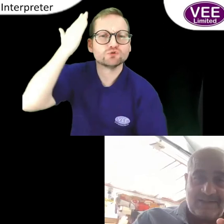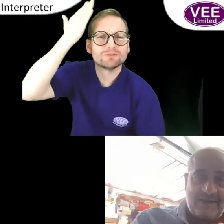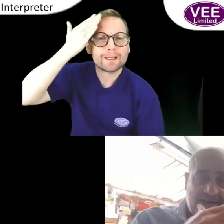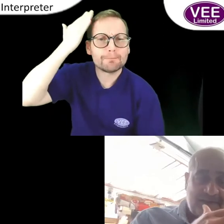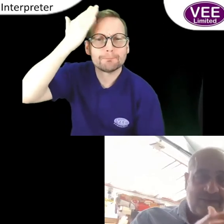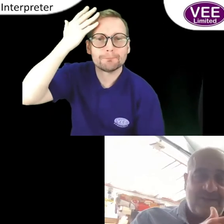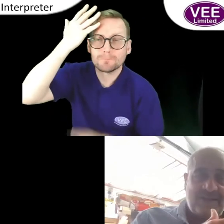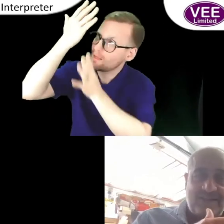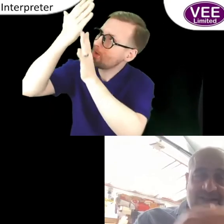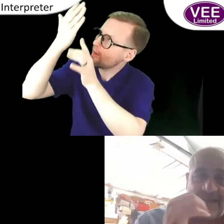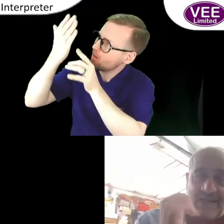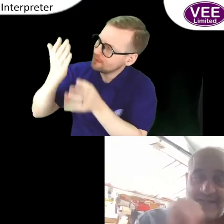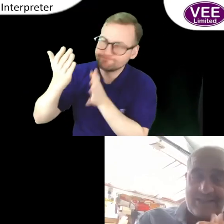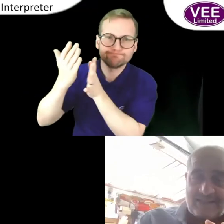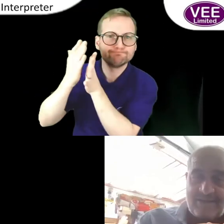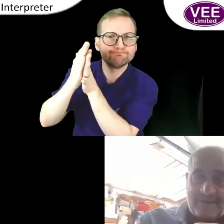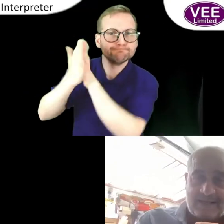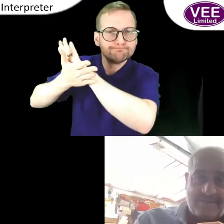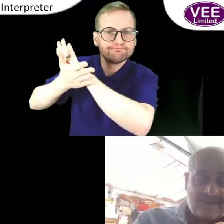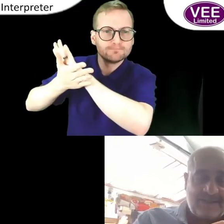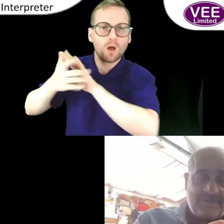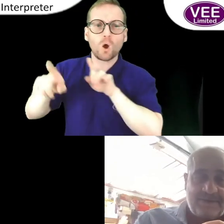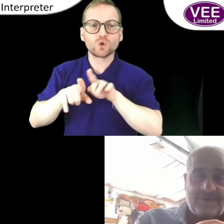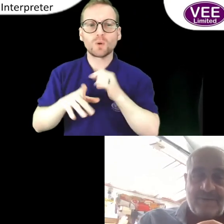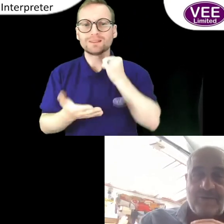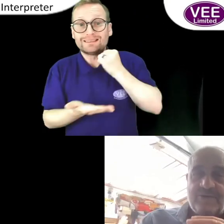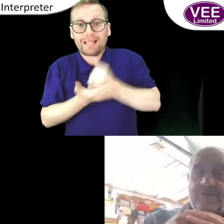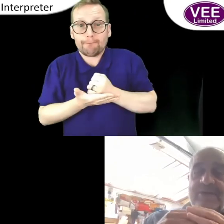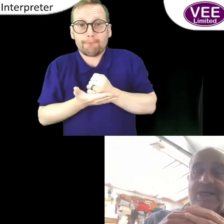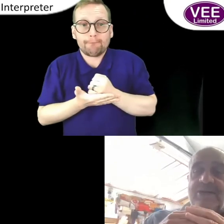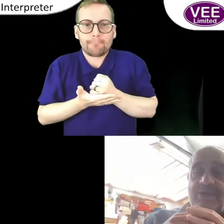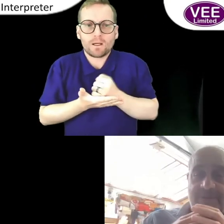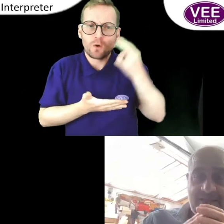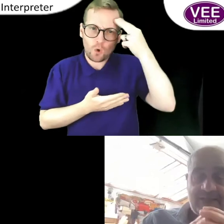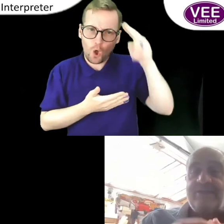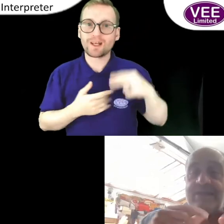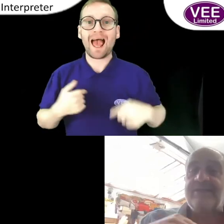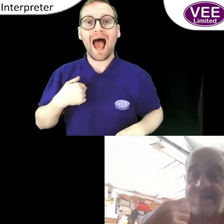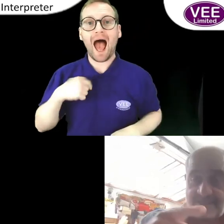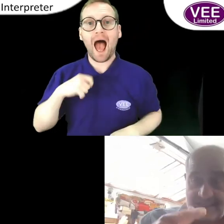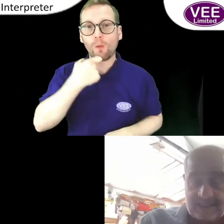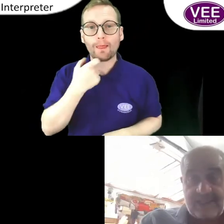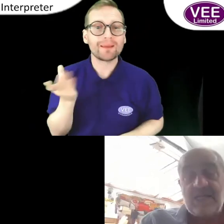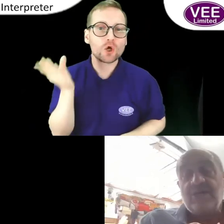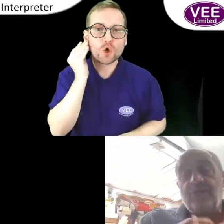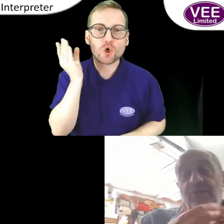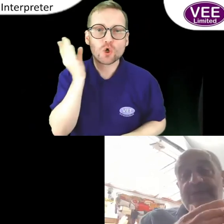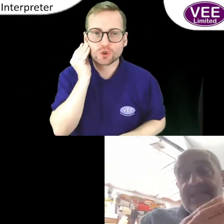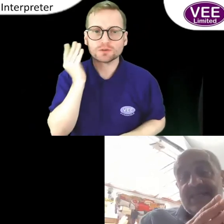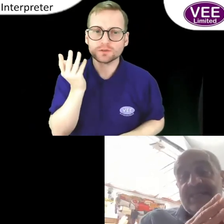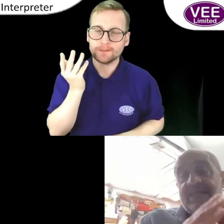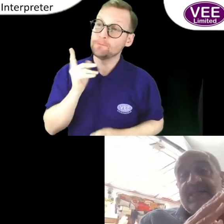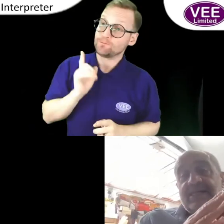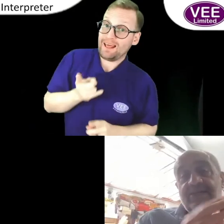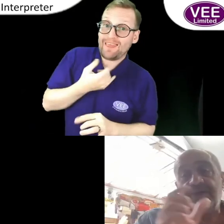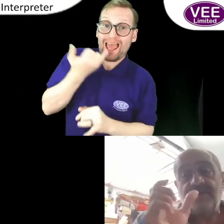this image, there is another stamp I am stamping on the wall called I Will Be Here, then cancelling it. Toward the